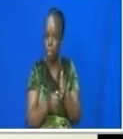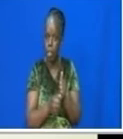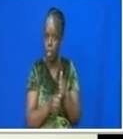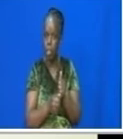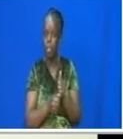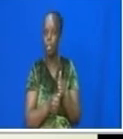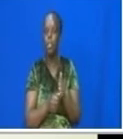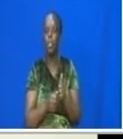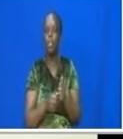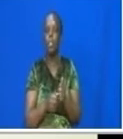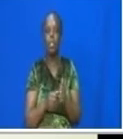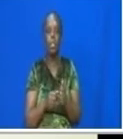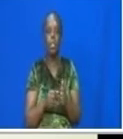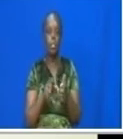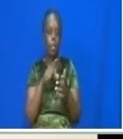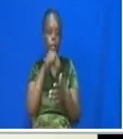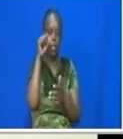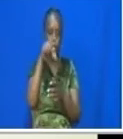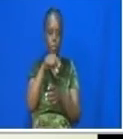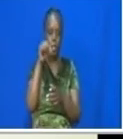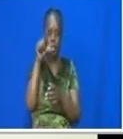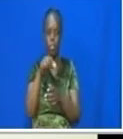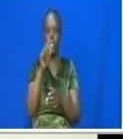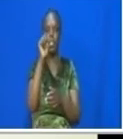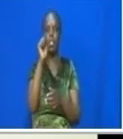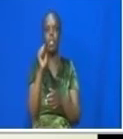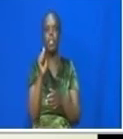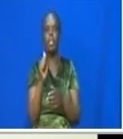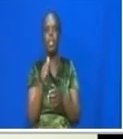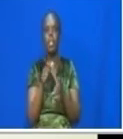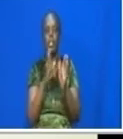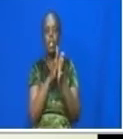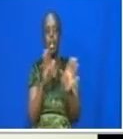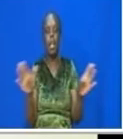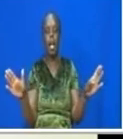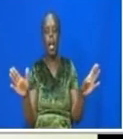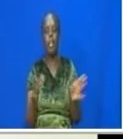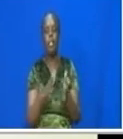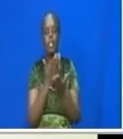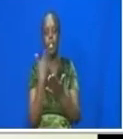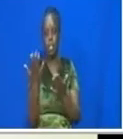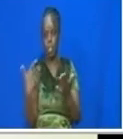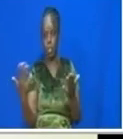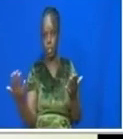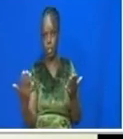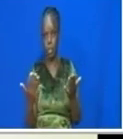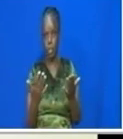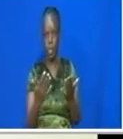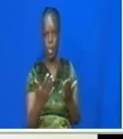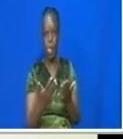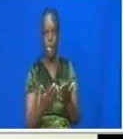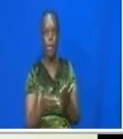except having. So comes the multiple choices. A, large